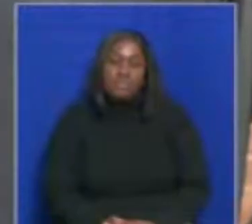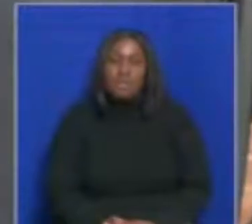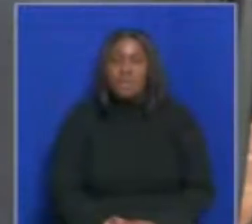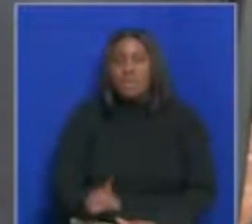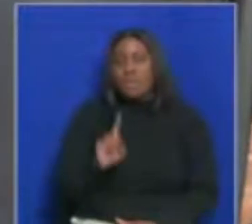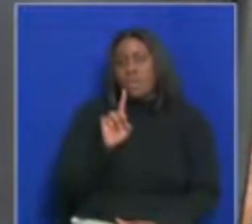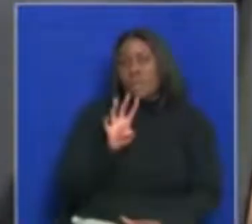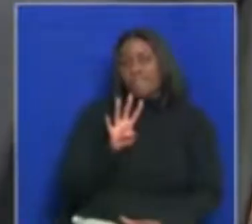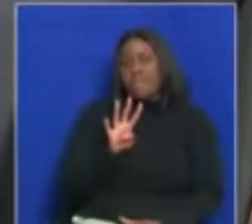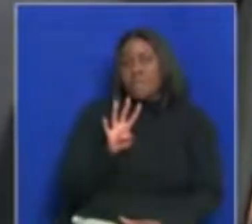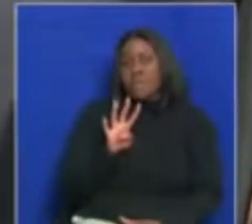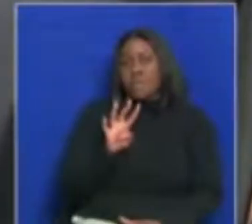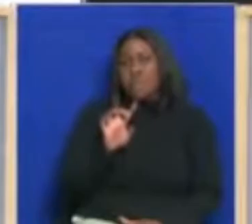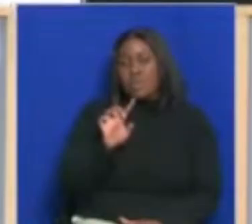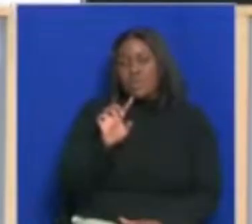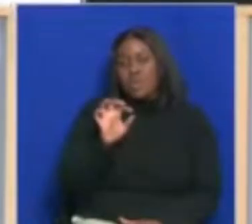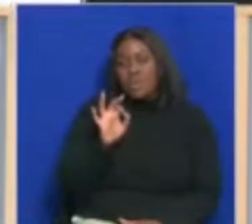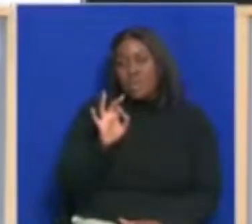1434.